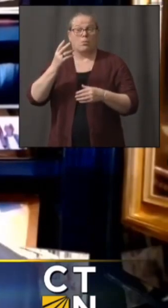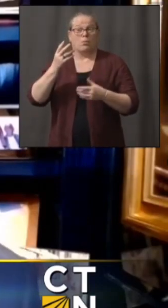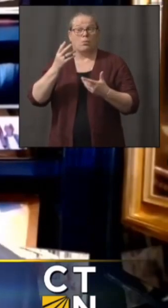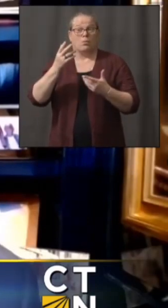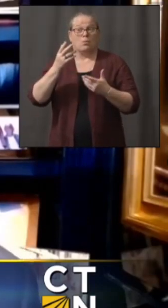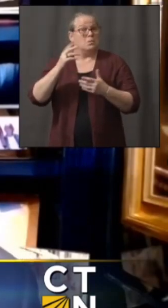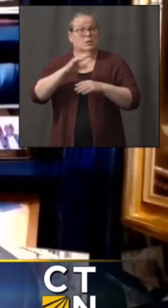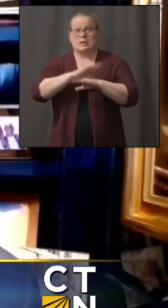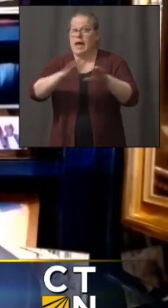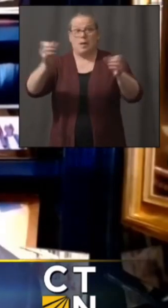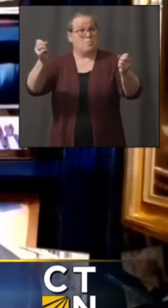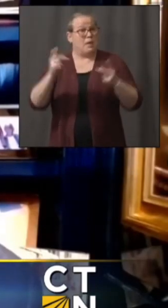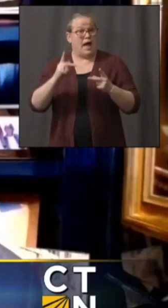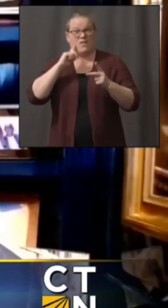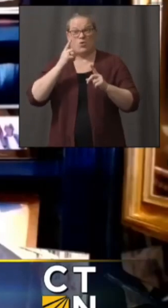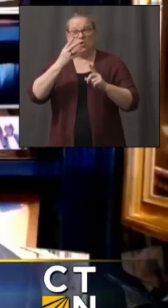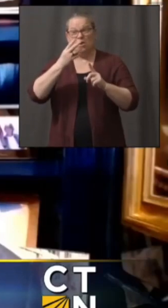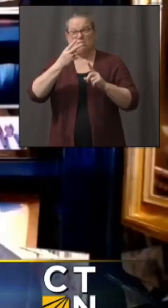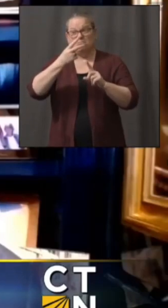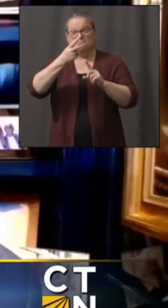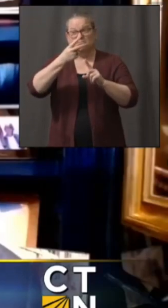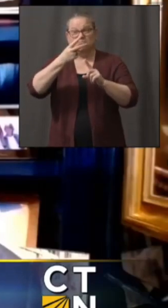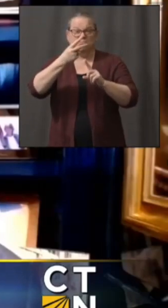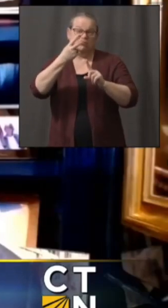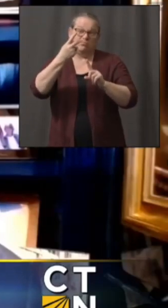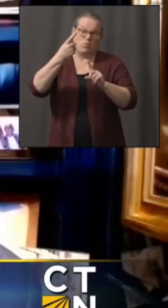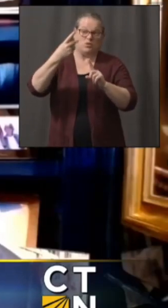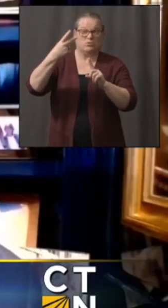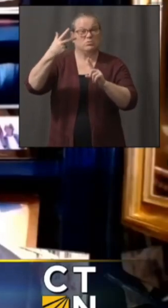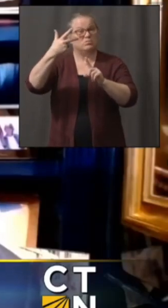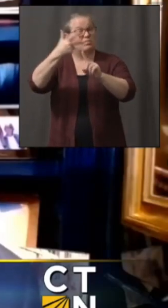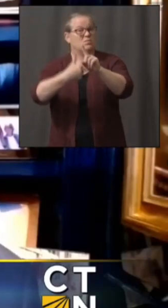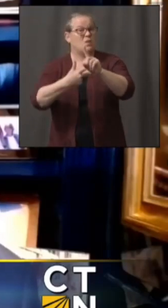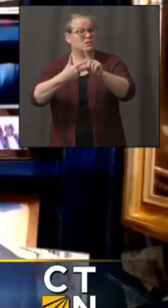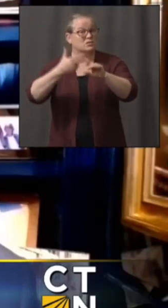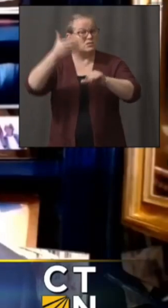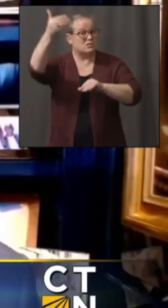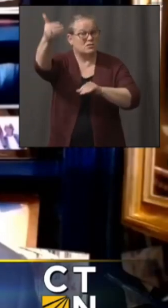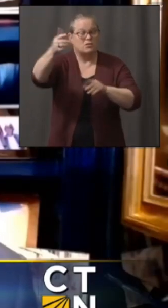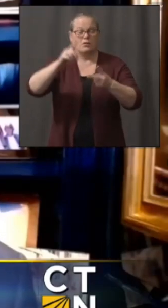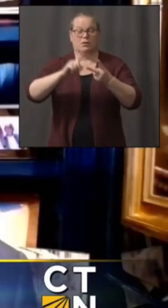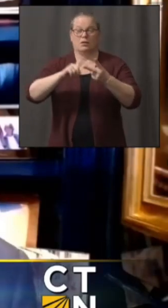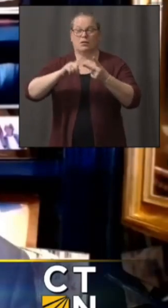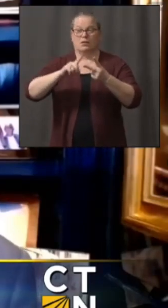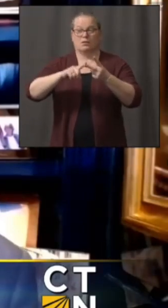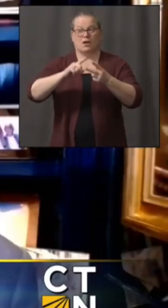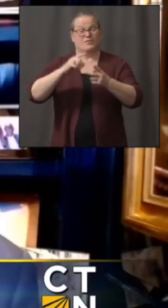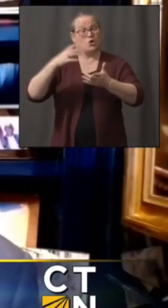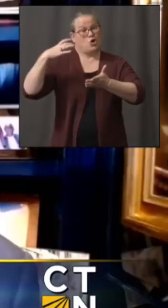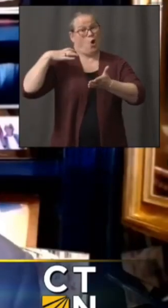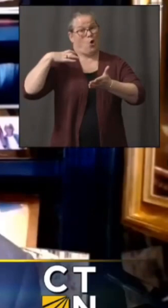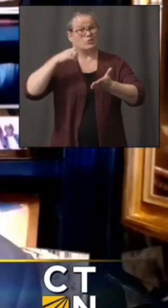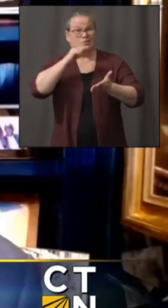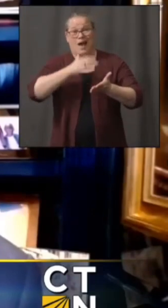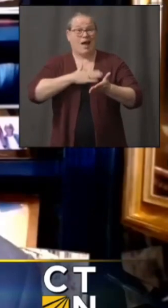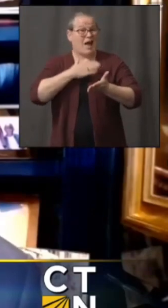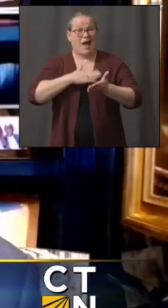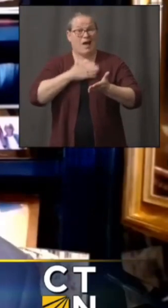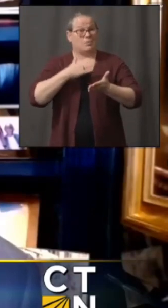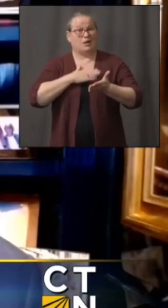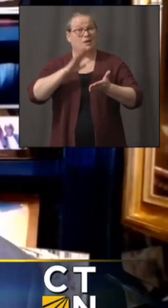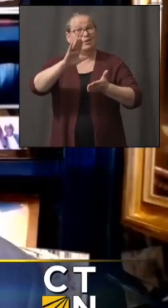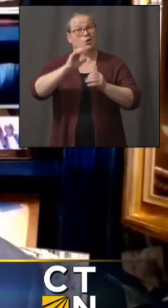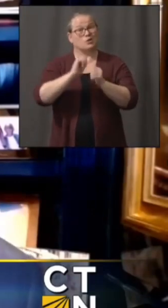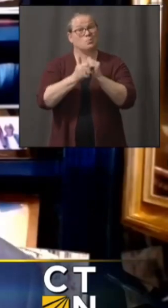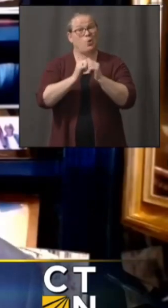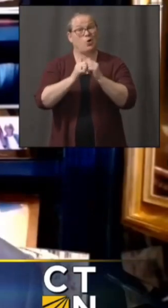that your season's not going to start until January 19th. I'd say that if you like going to a restaurant after 10 o'clock at night,